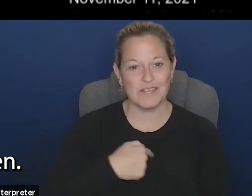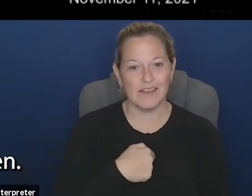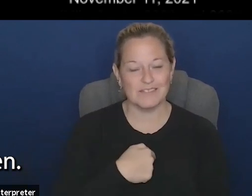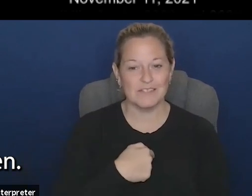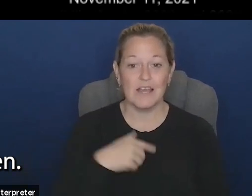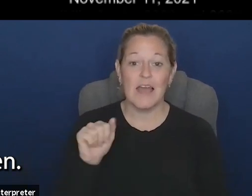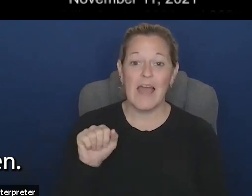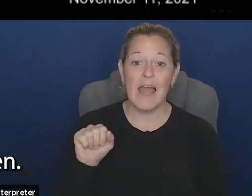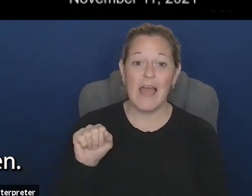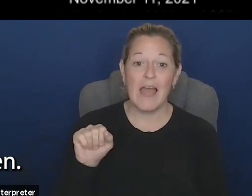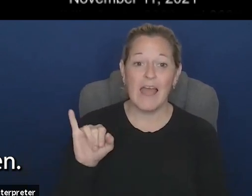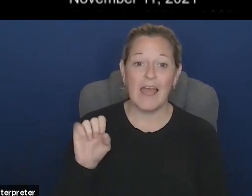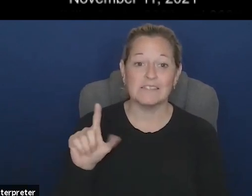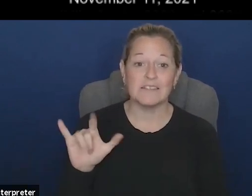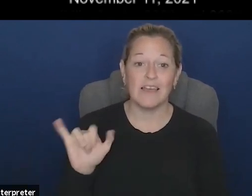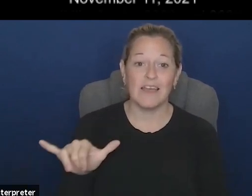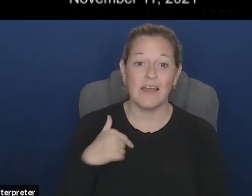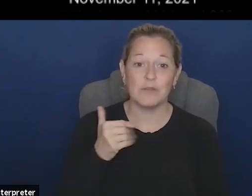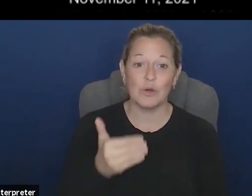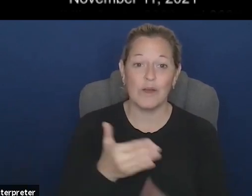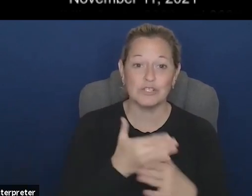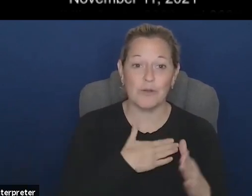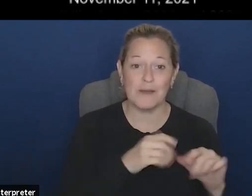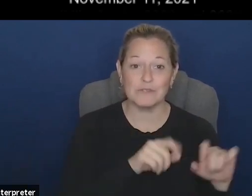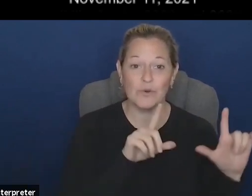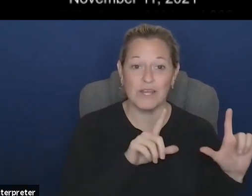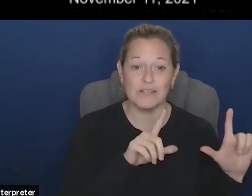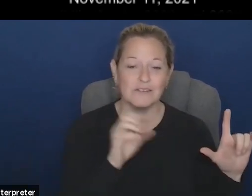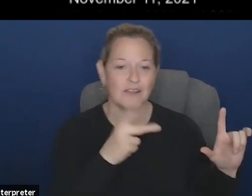I'm going to go ahead and share screen. Sure, thank you.